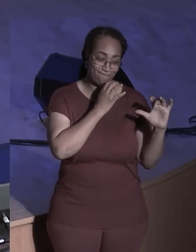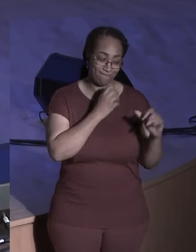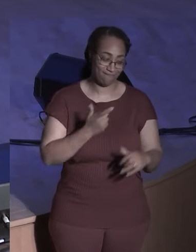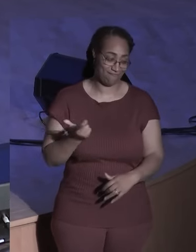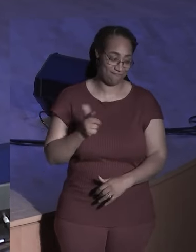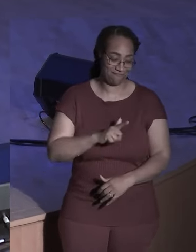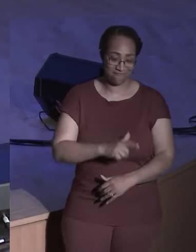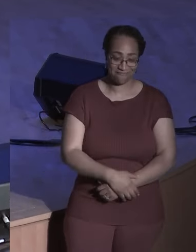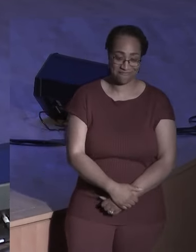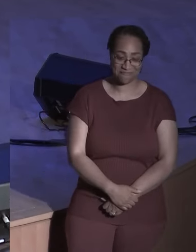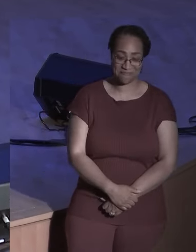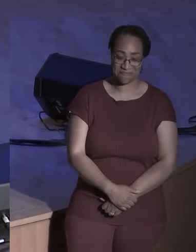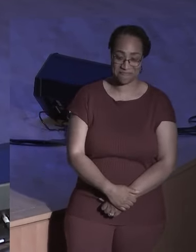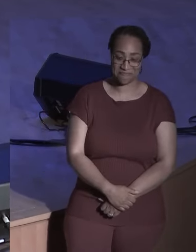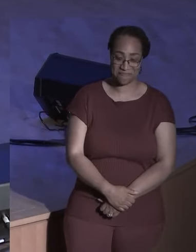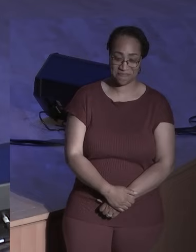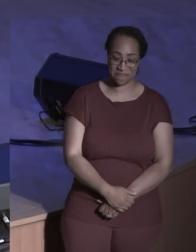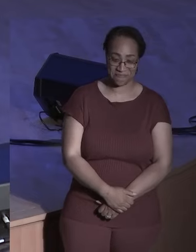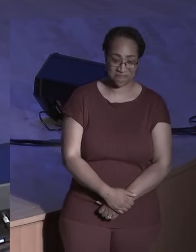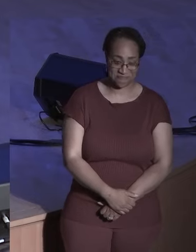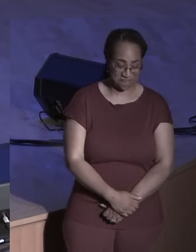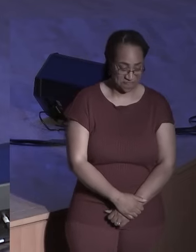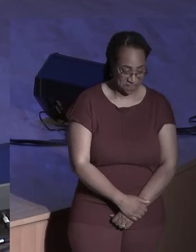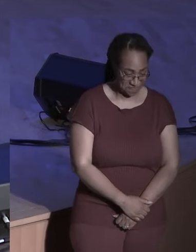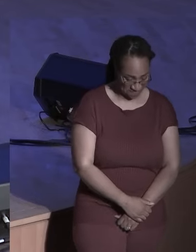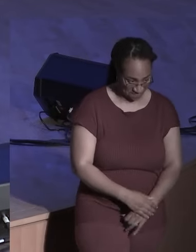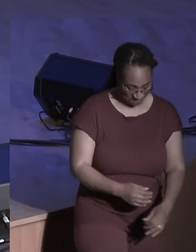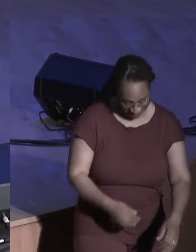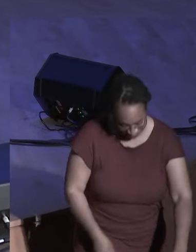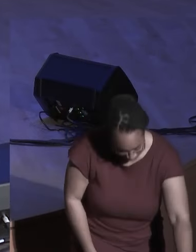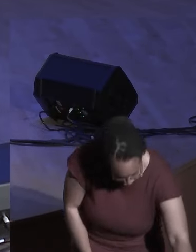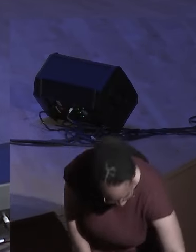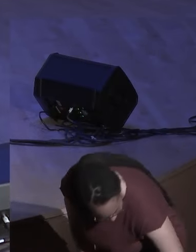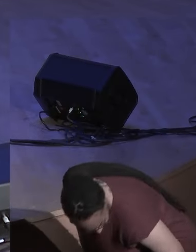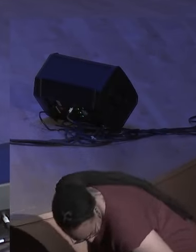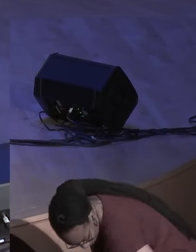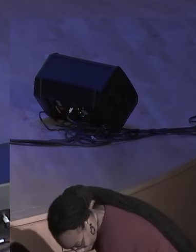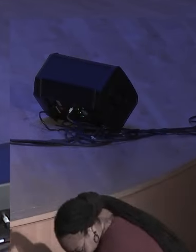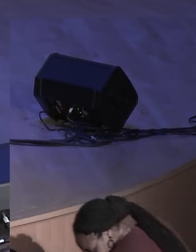Mm-hmm.